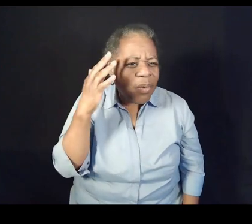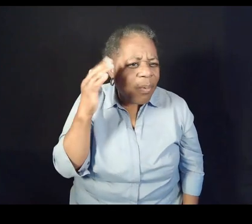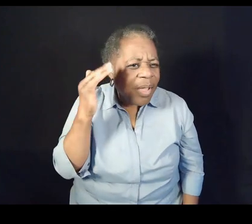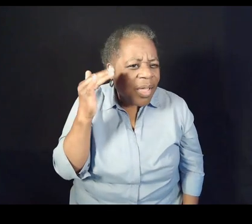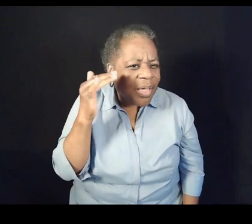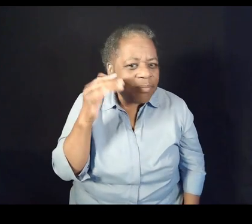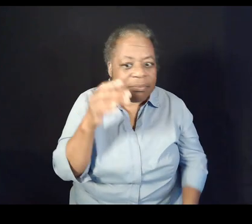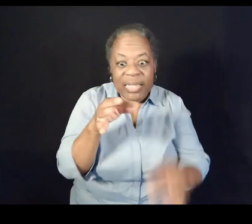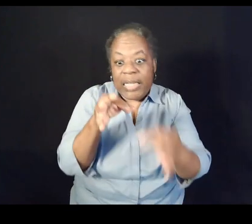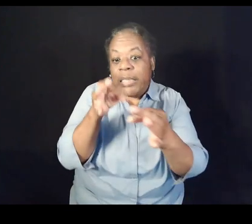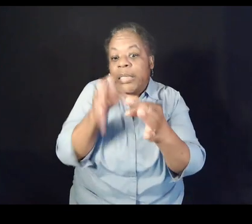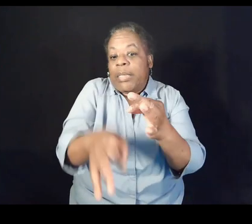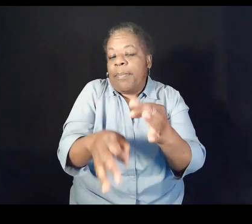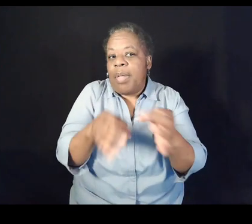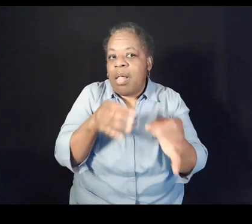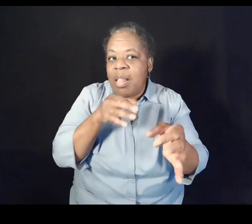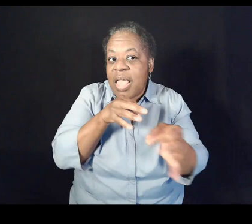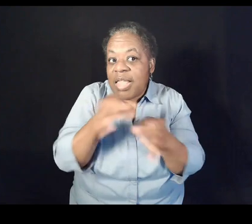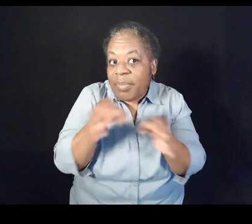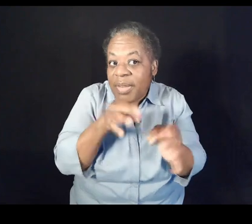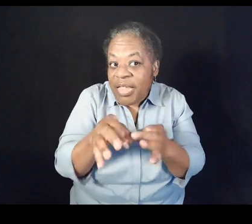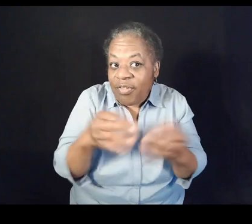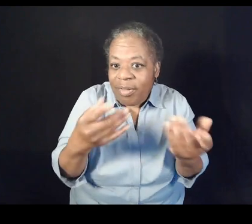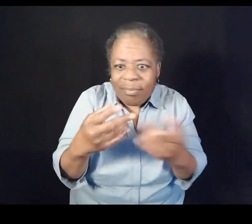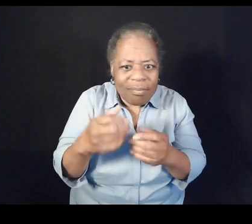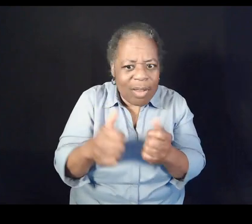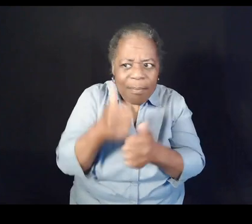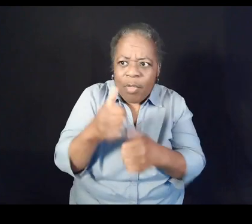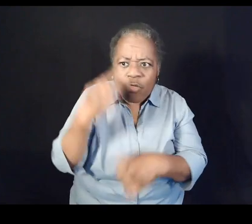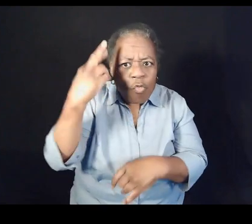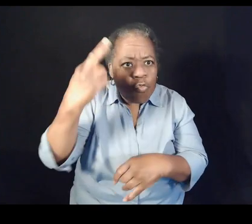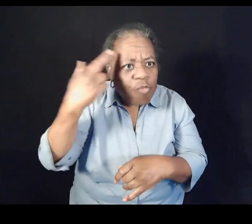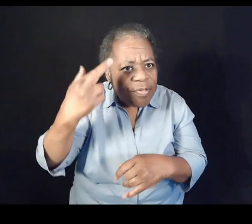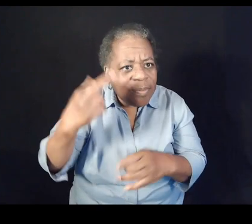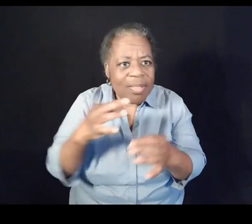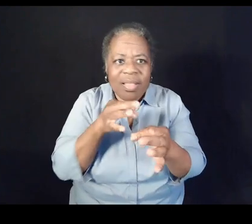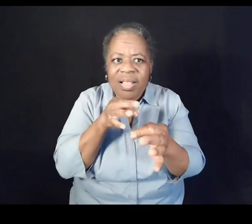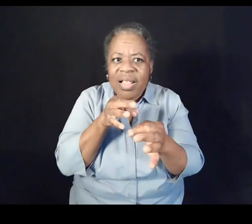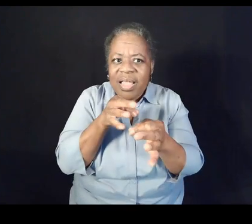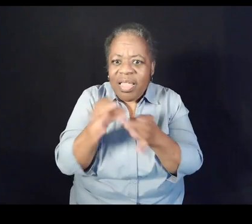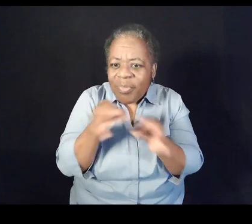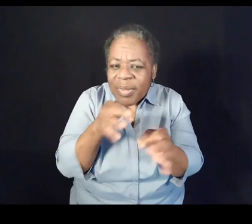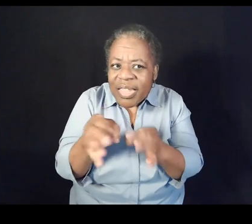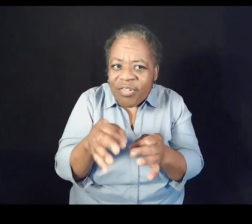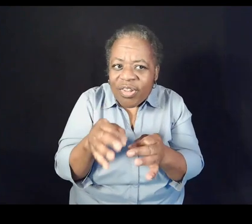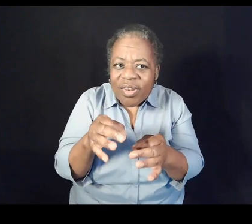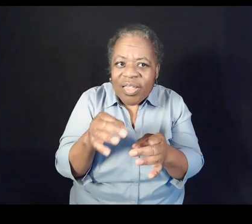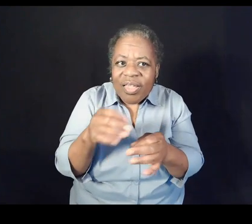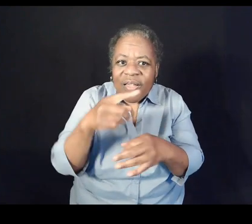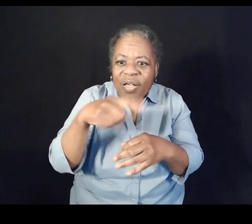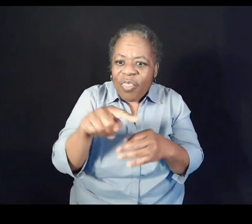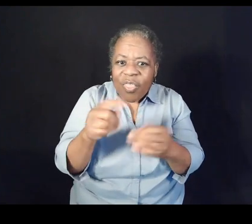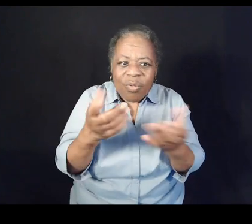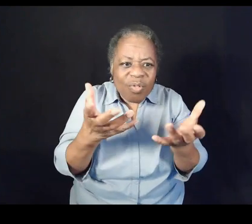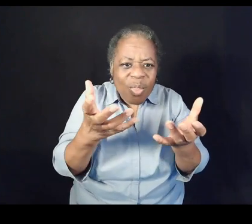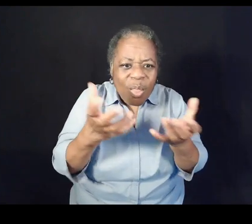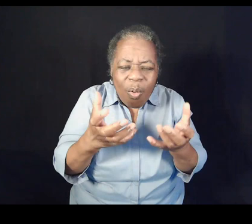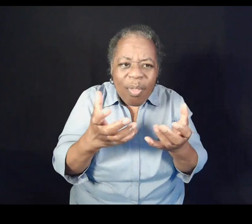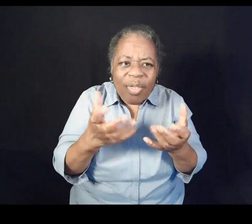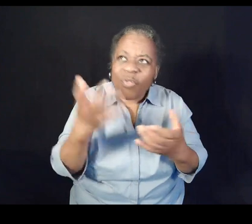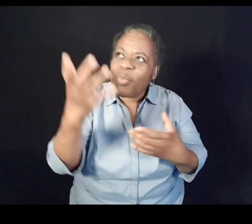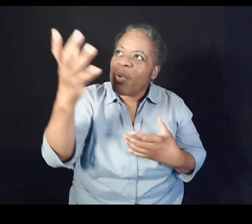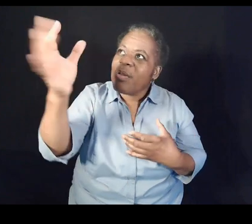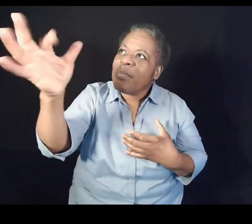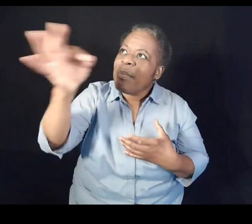simplest explanation seems to me, the most reasonable explanation, is that those longings were placed there by